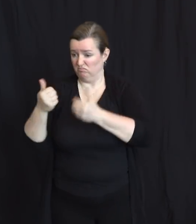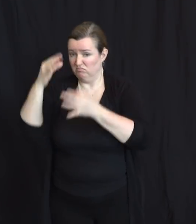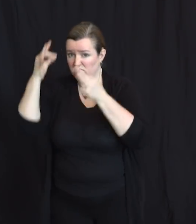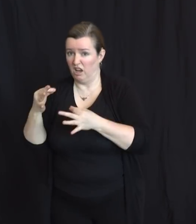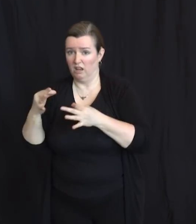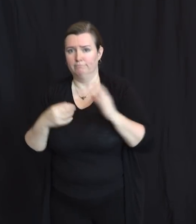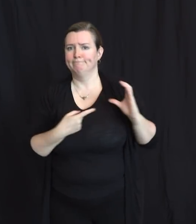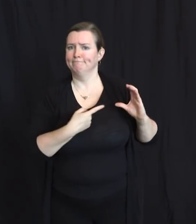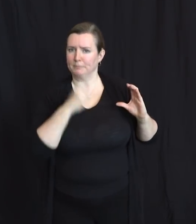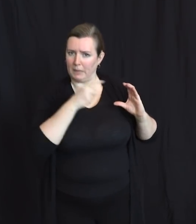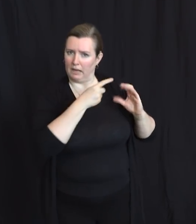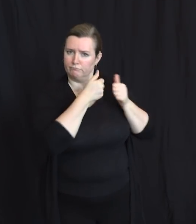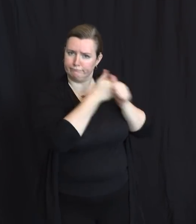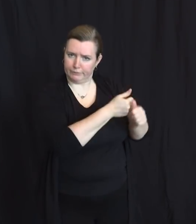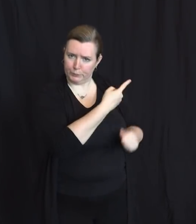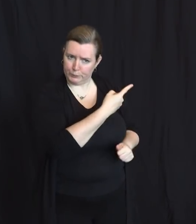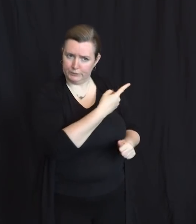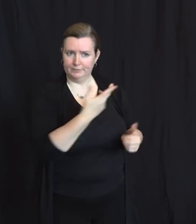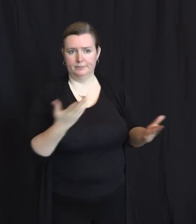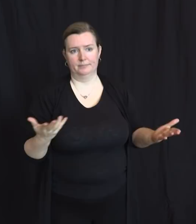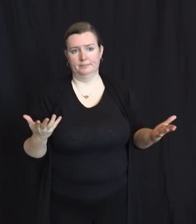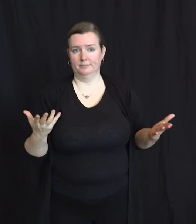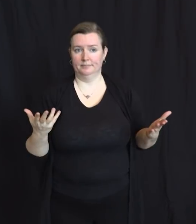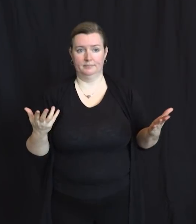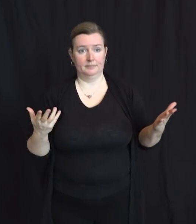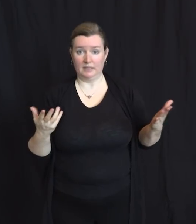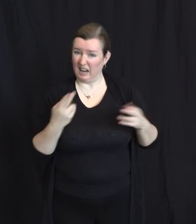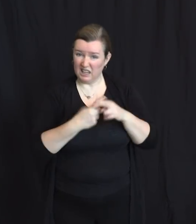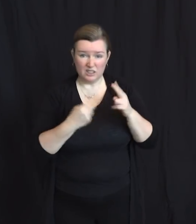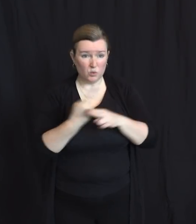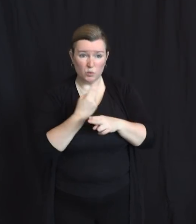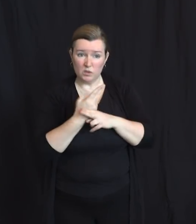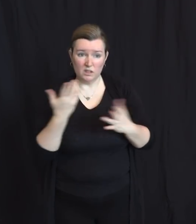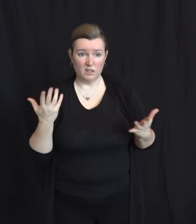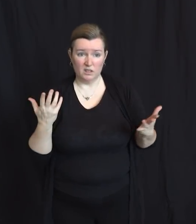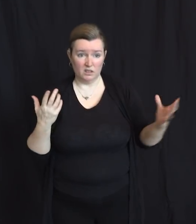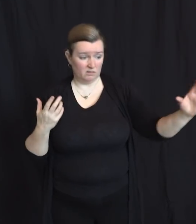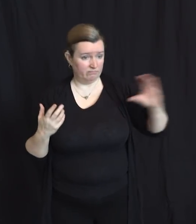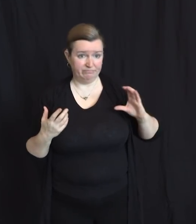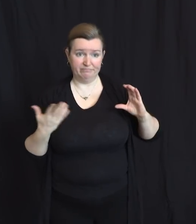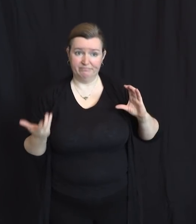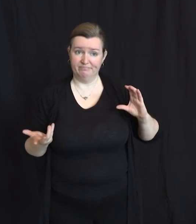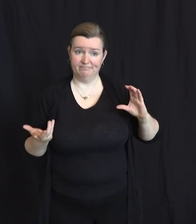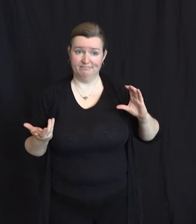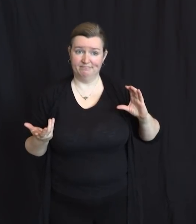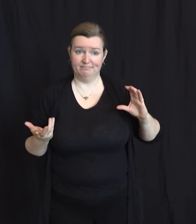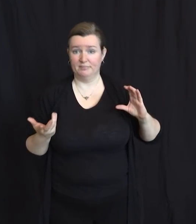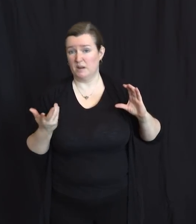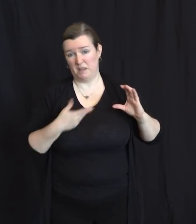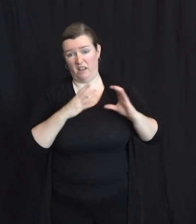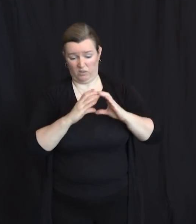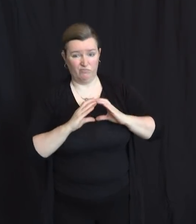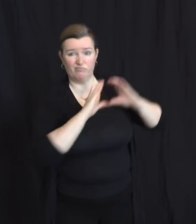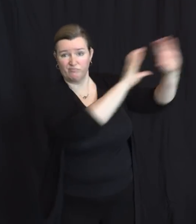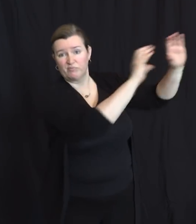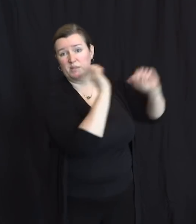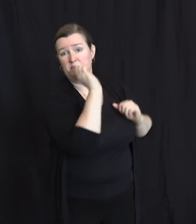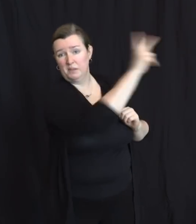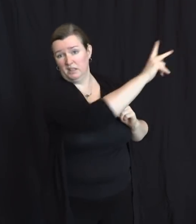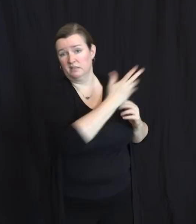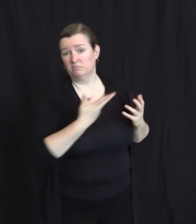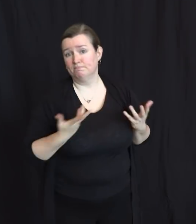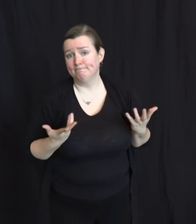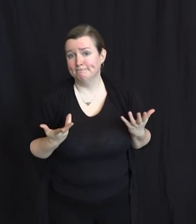that we will likely not only not be able to use it, but we'll have to return a good chunk of it to the federal government. Let